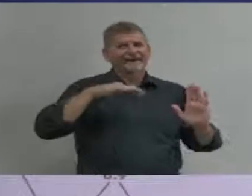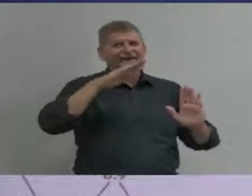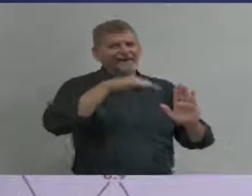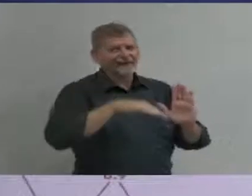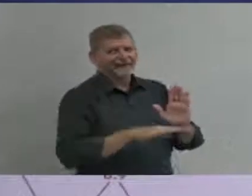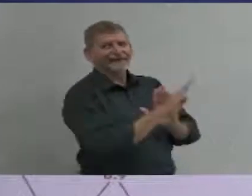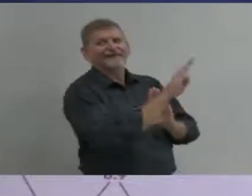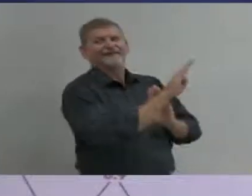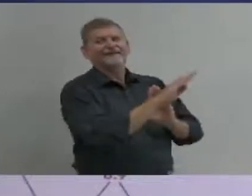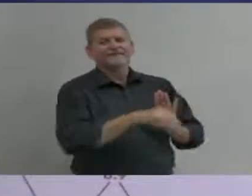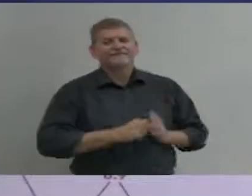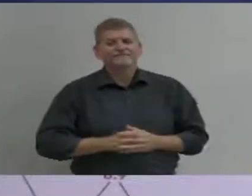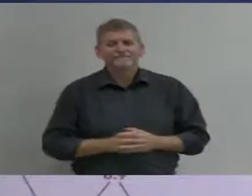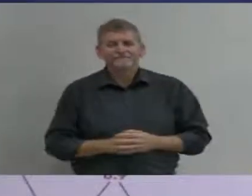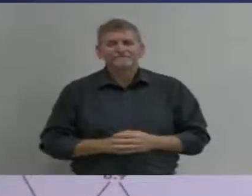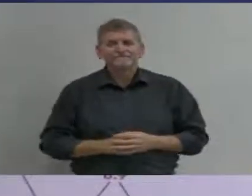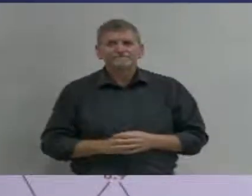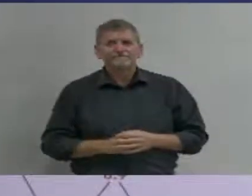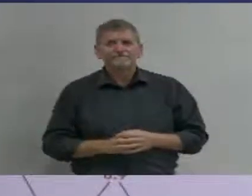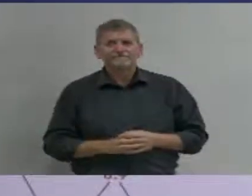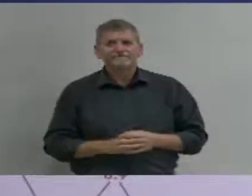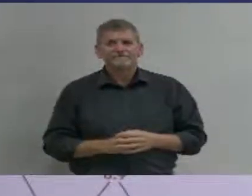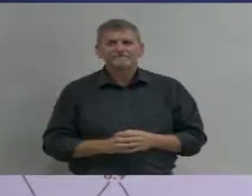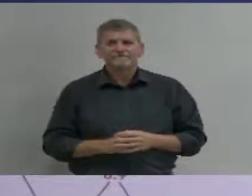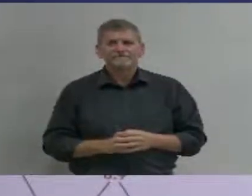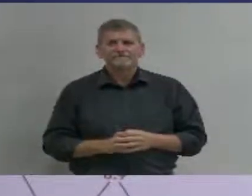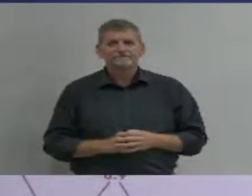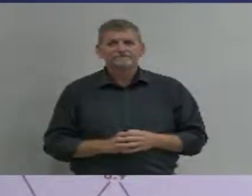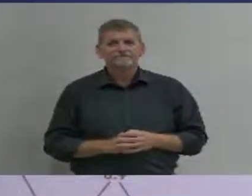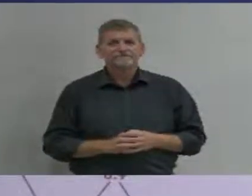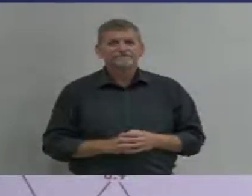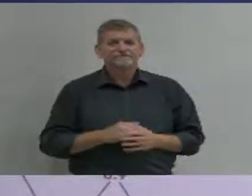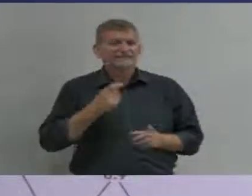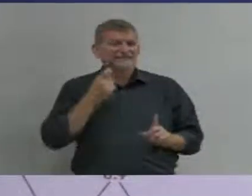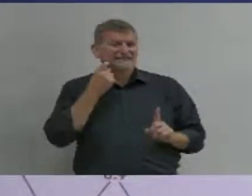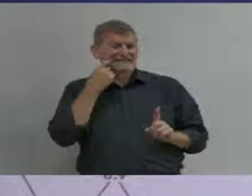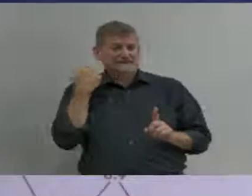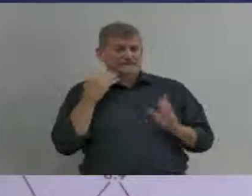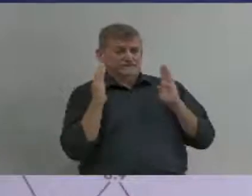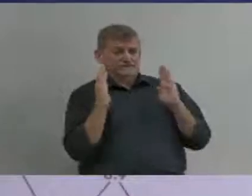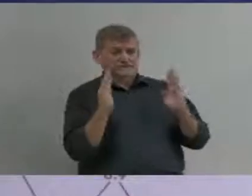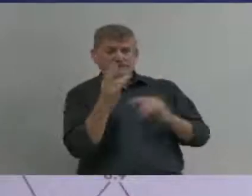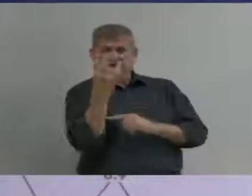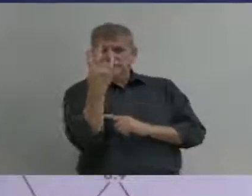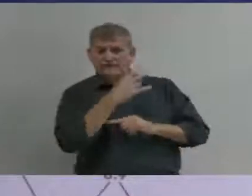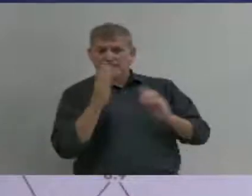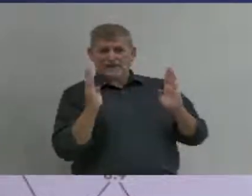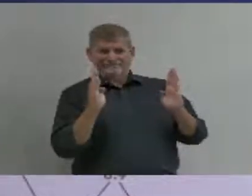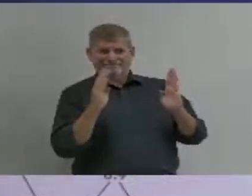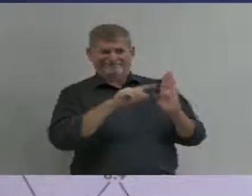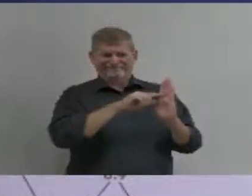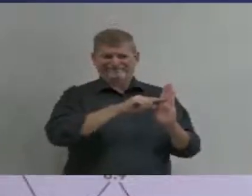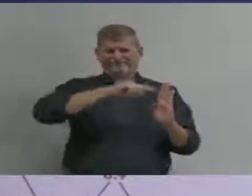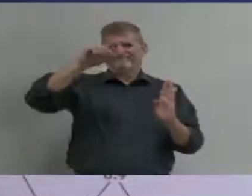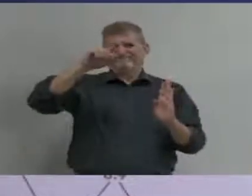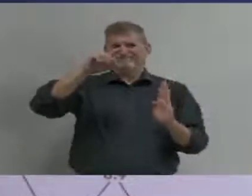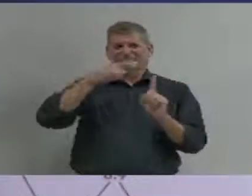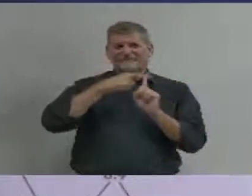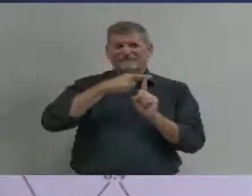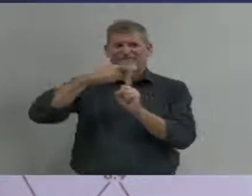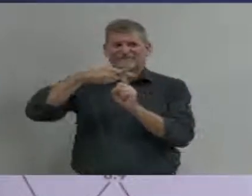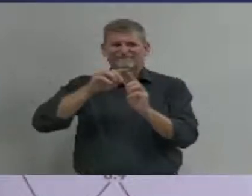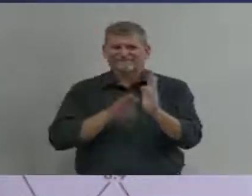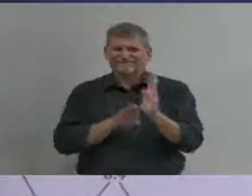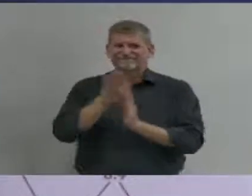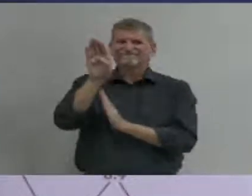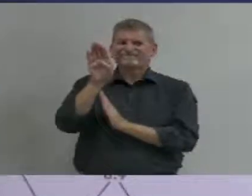down. We've had, in the last 7 days, a fairly significant increase in our percent positivity. Last week it was